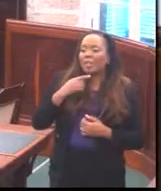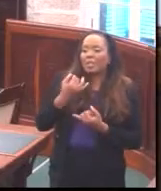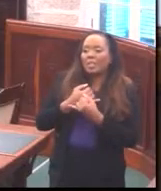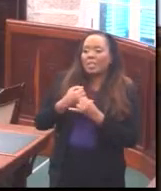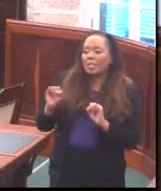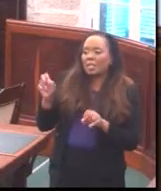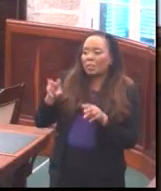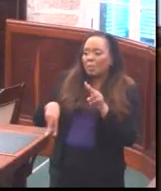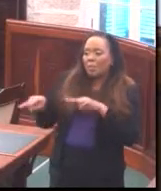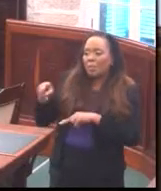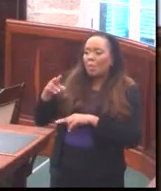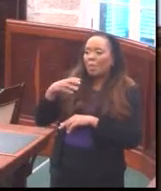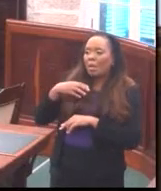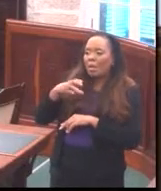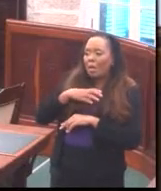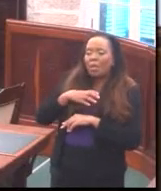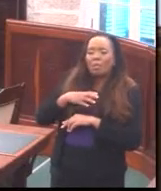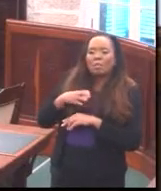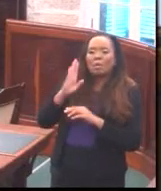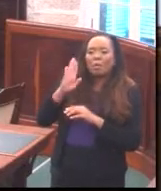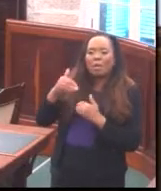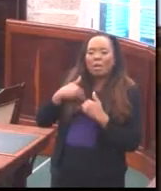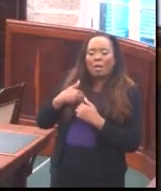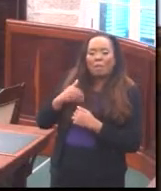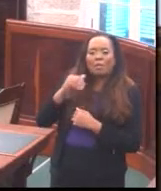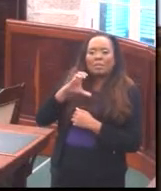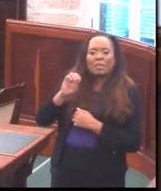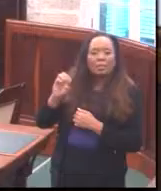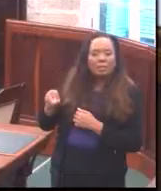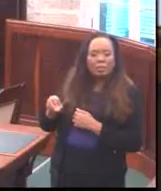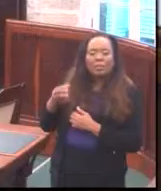give one of the boys or girls a job.